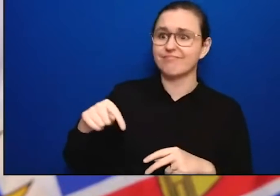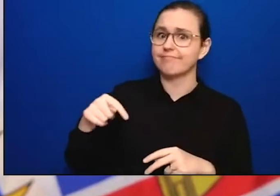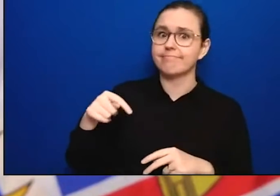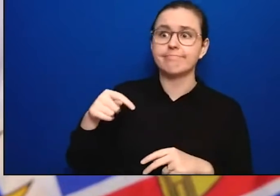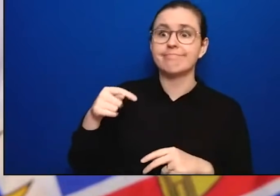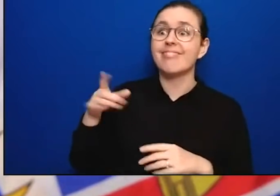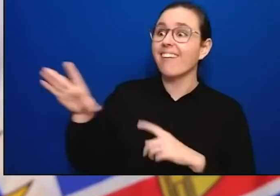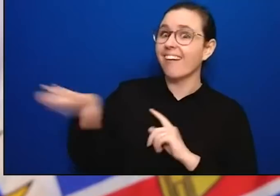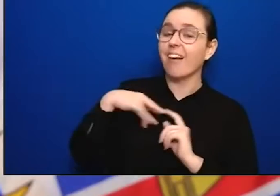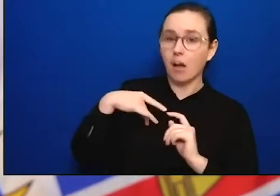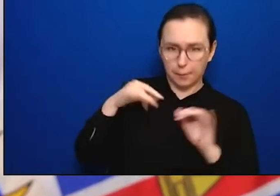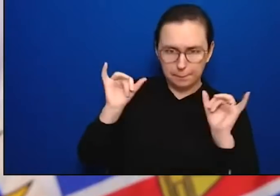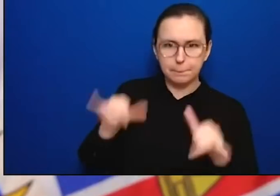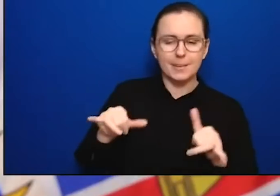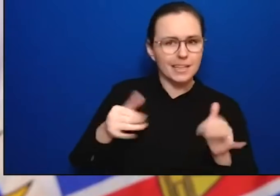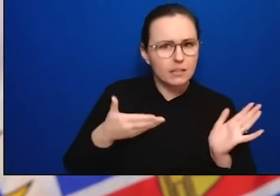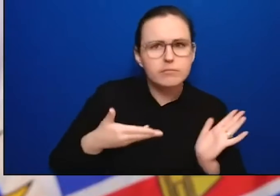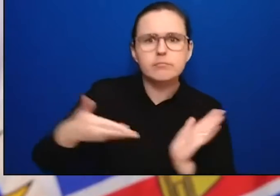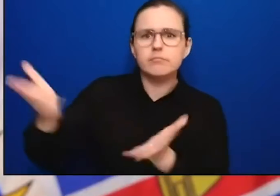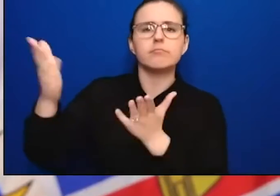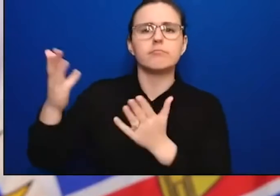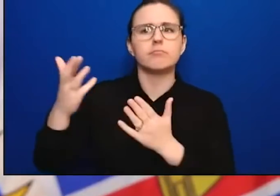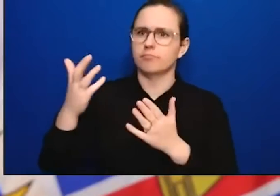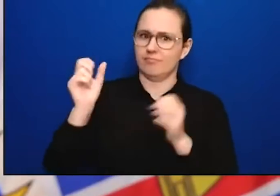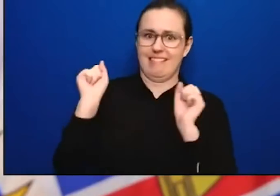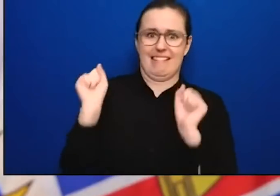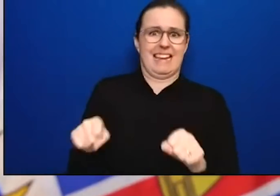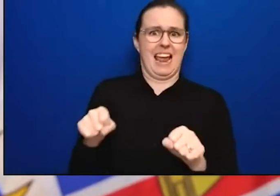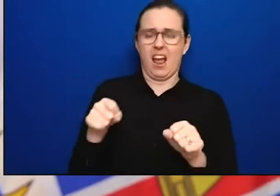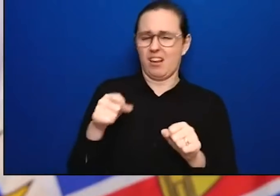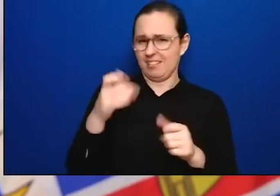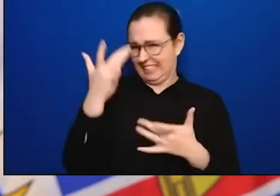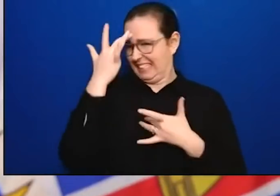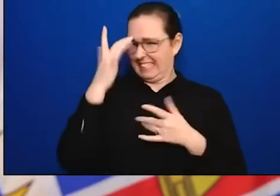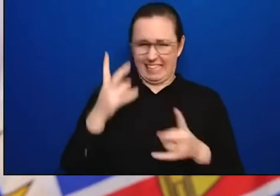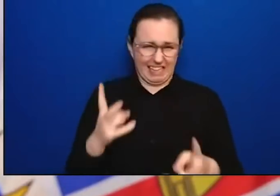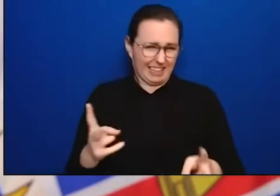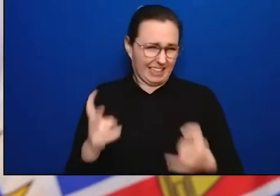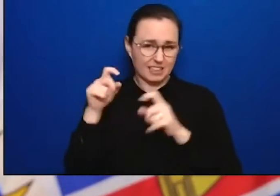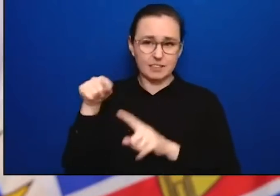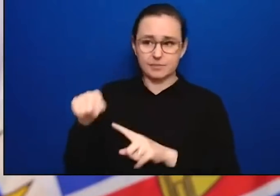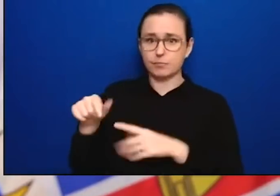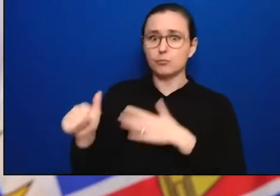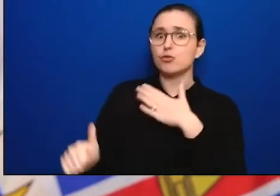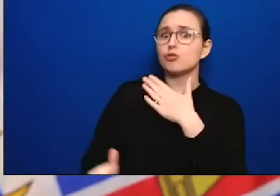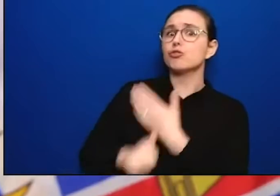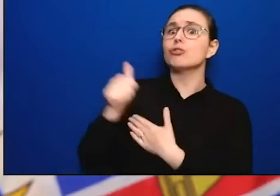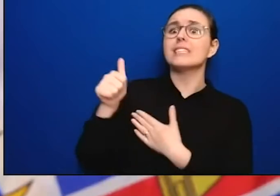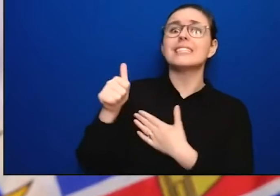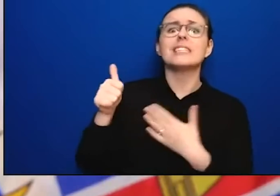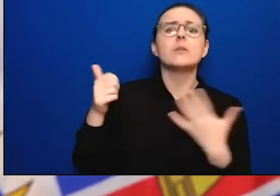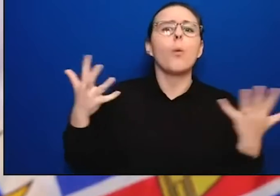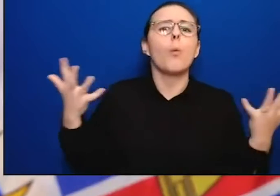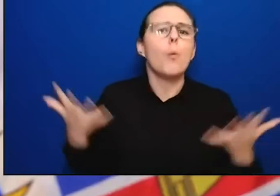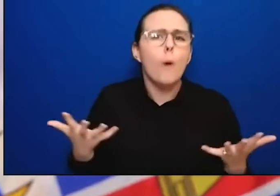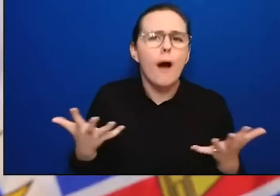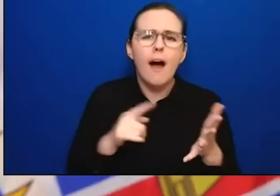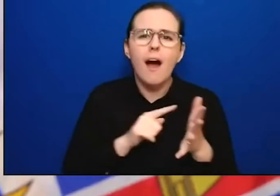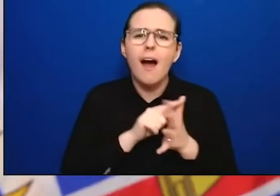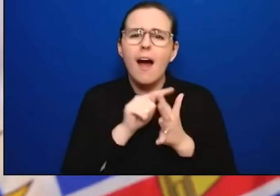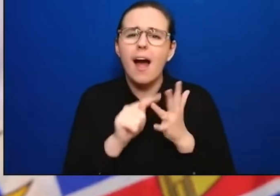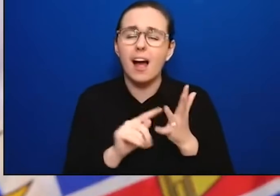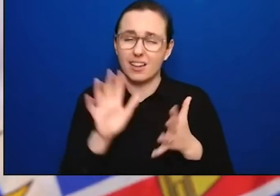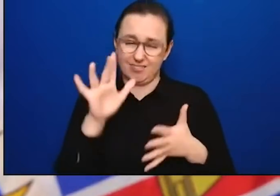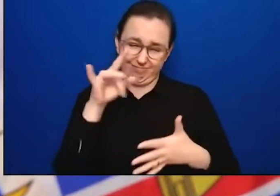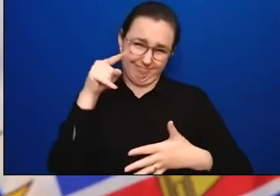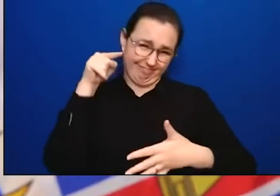of hospitalization and severe illness. And we need to bear that in mind as we make these changes. The risk factors are